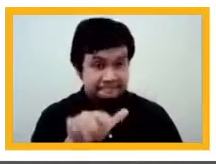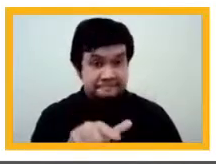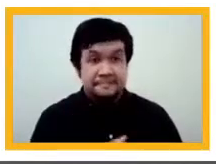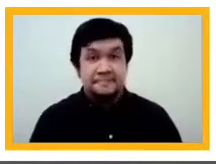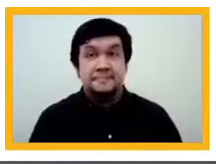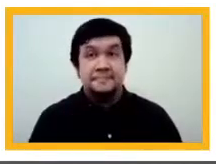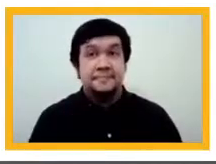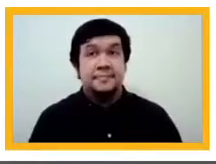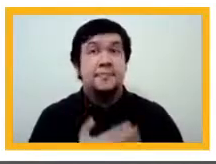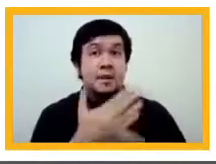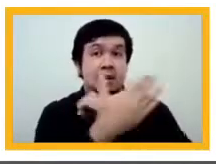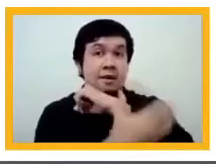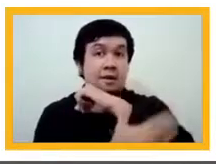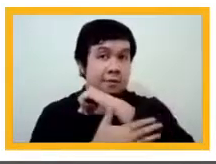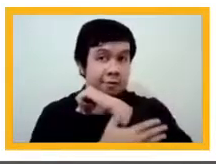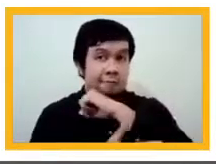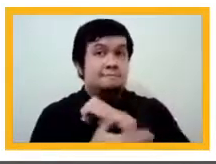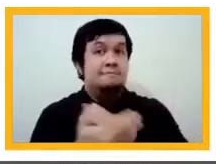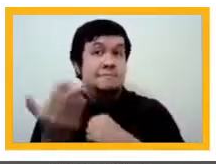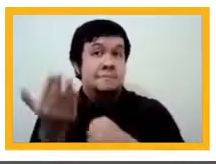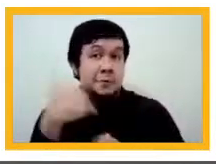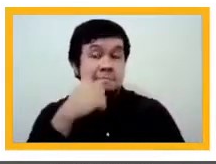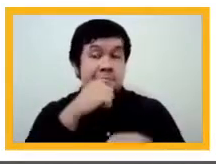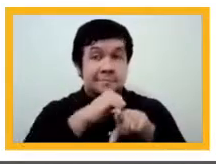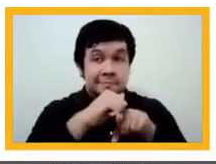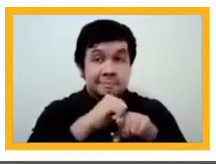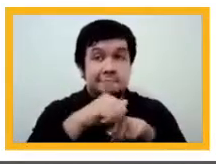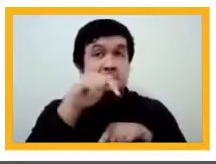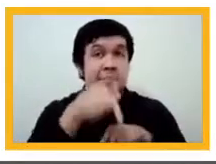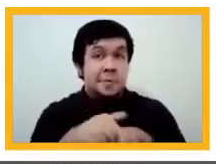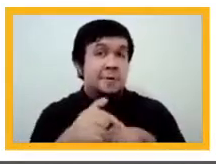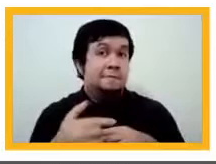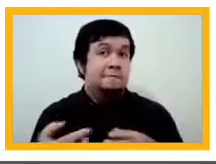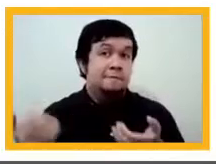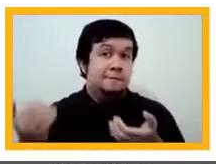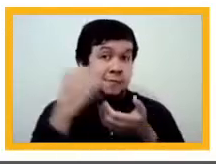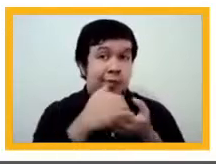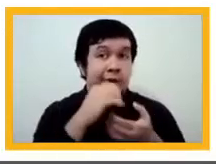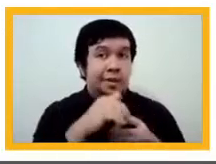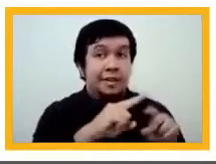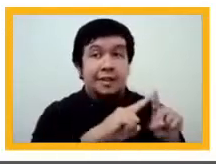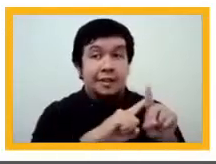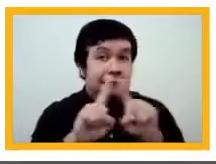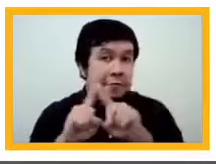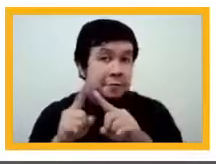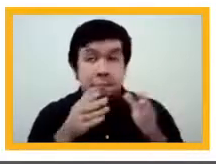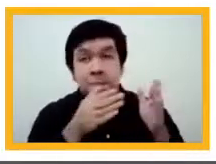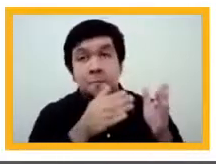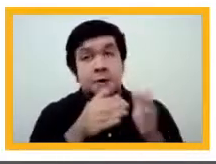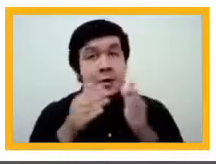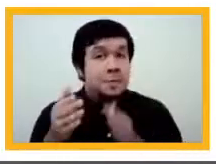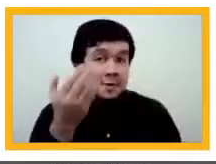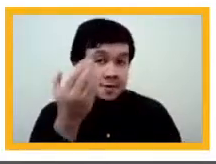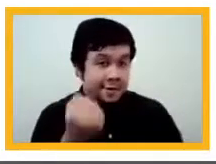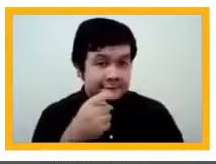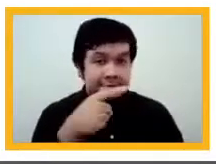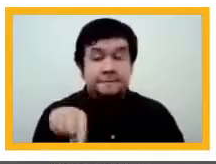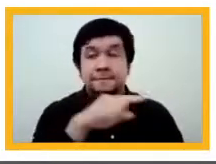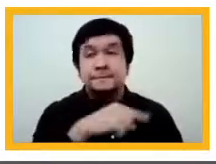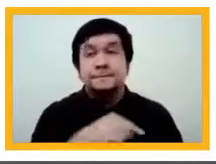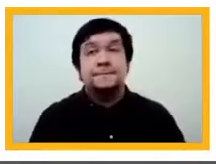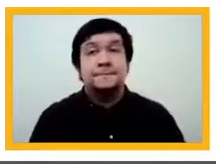local residents, for example. So there are various models that exist already. So I think with that, we would like